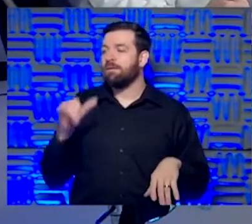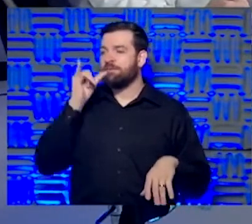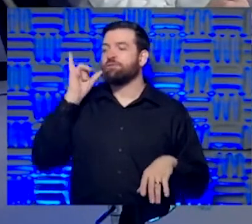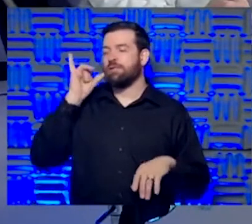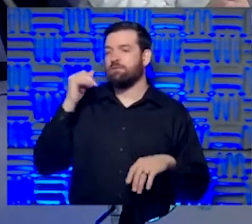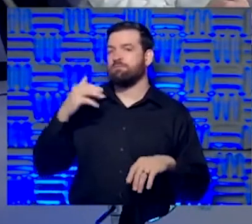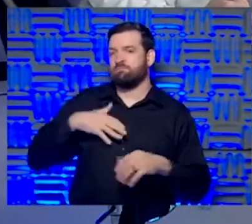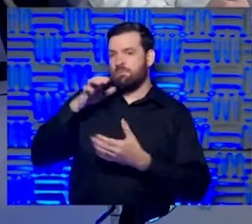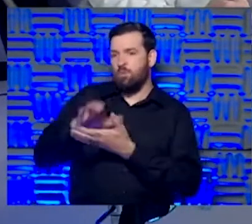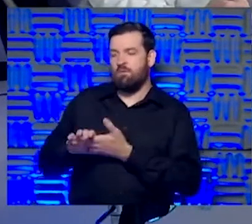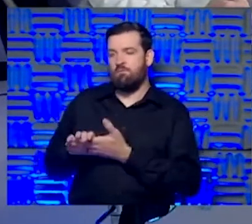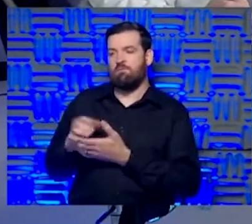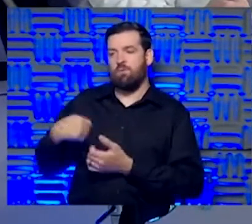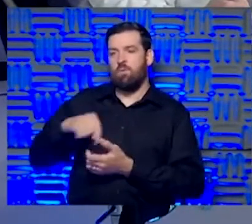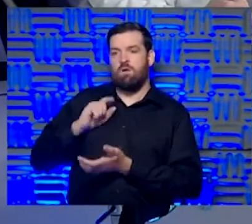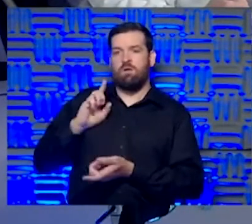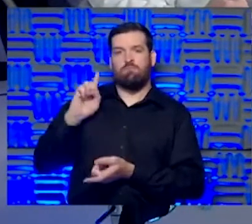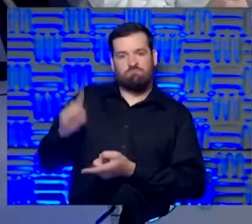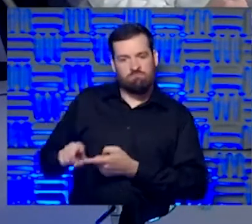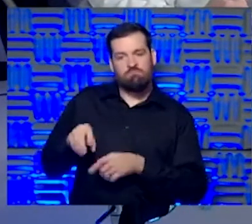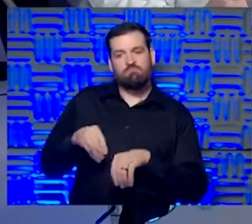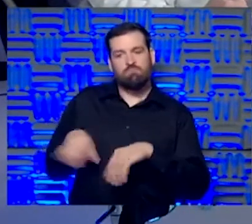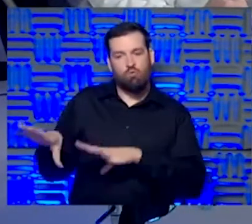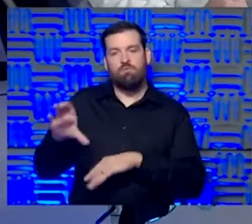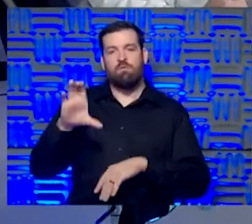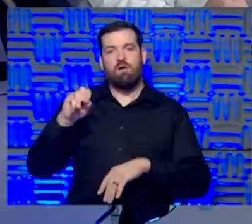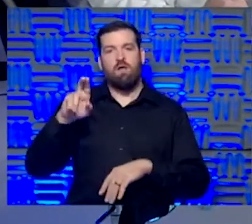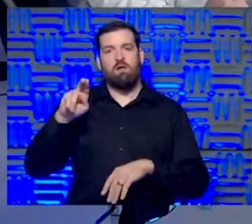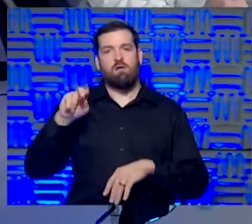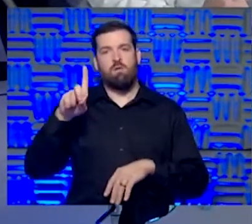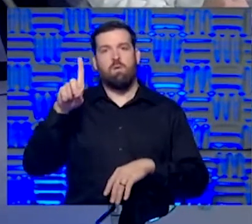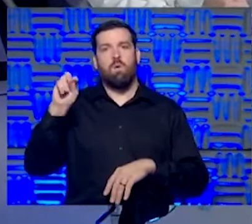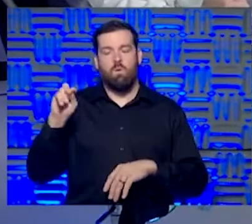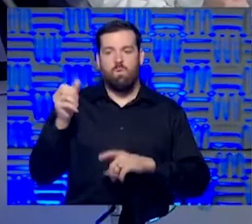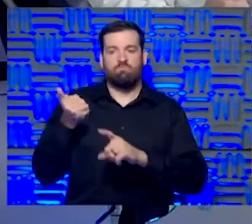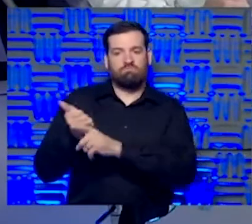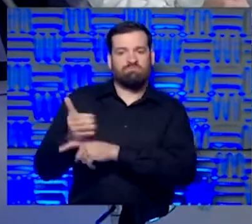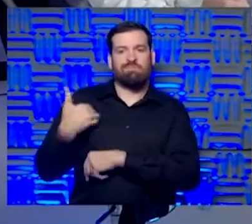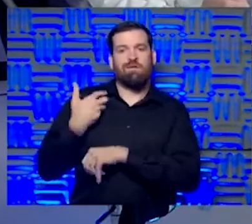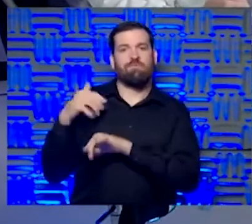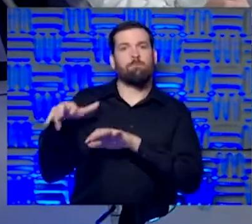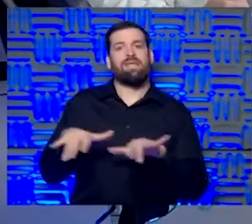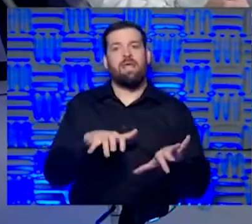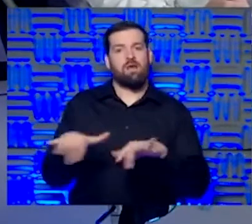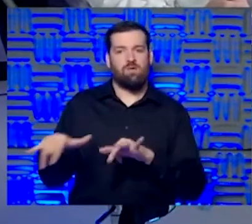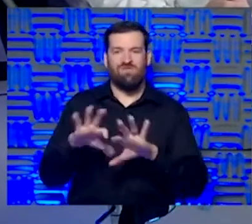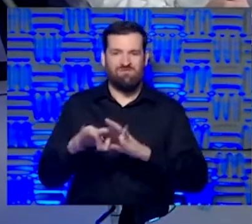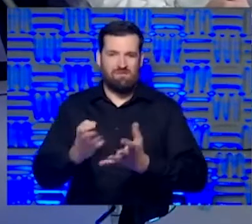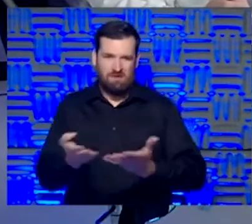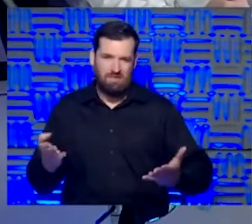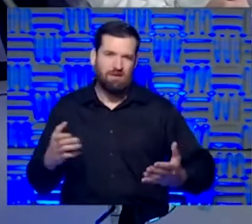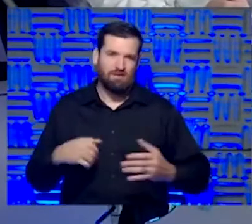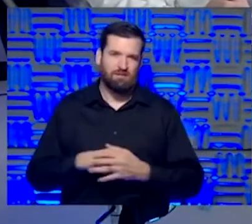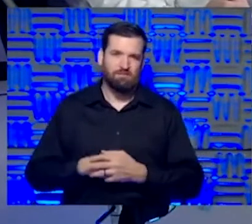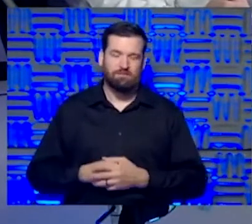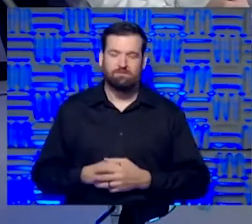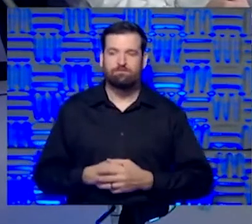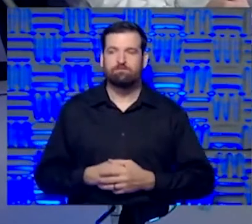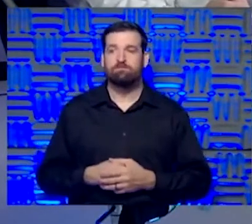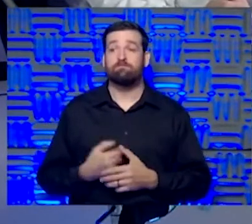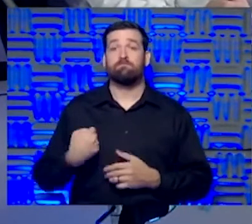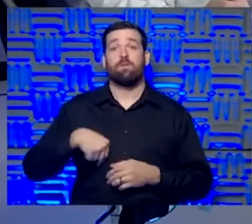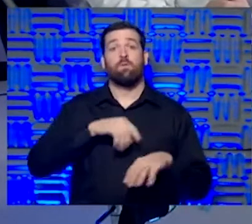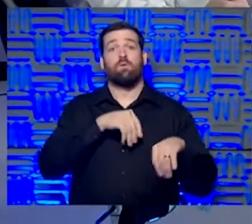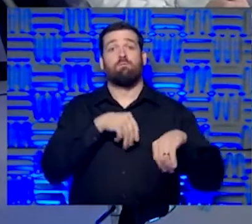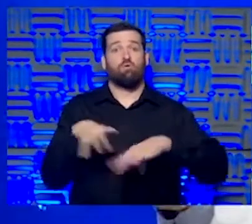wife and I, we downsized and we moved into this condominium, and she has a piano that's kind of a family thing, and we moved it.